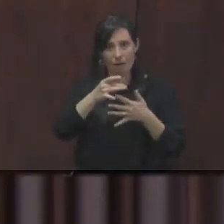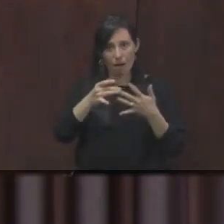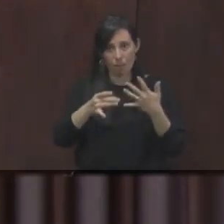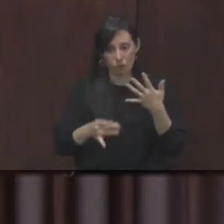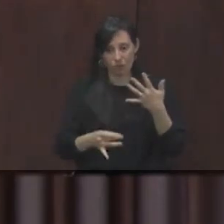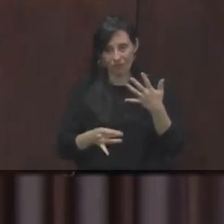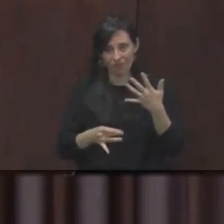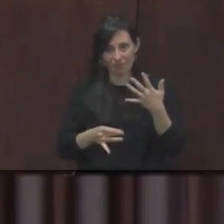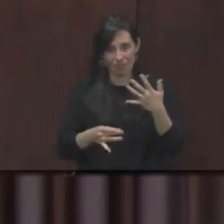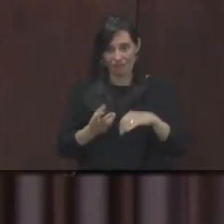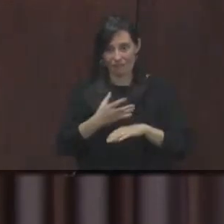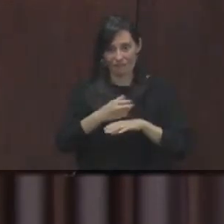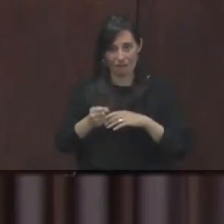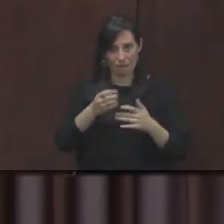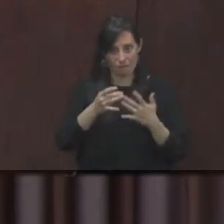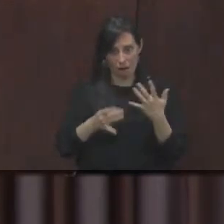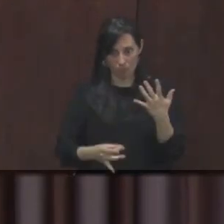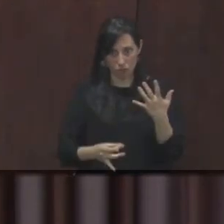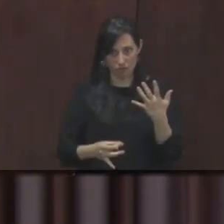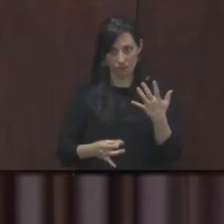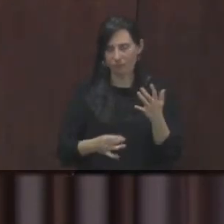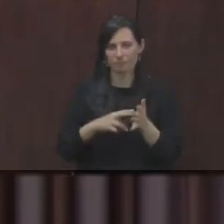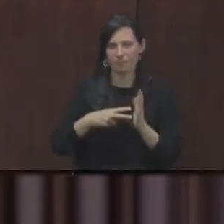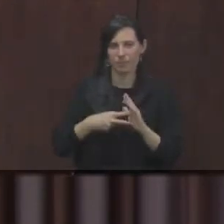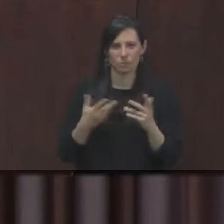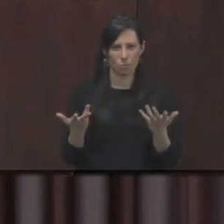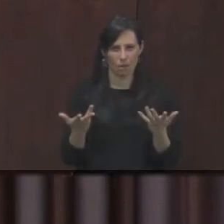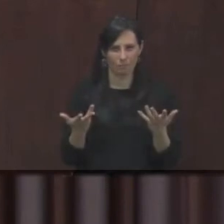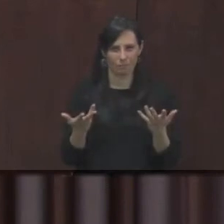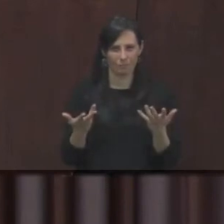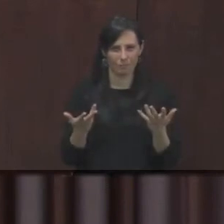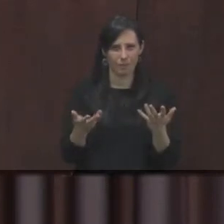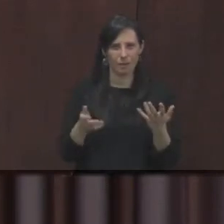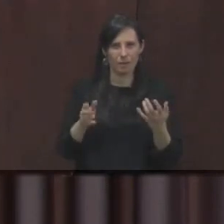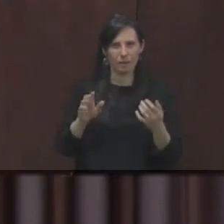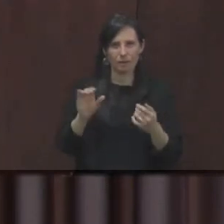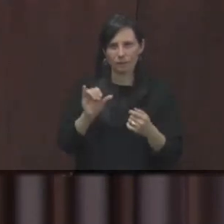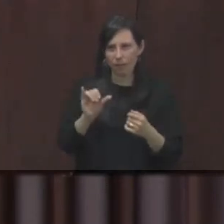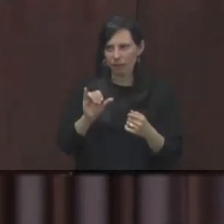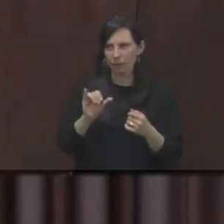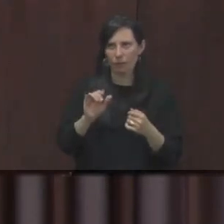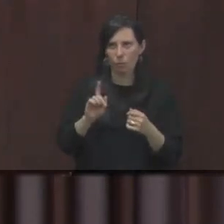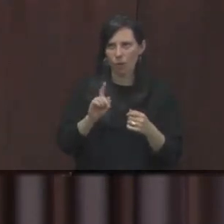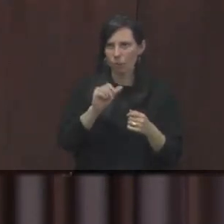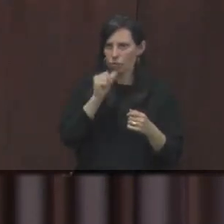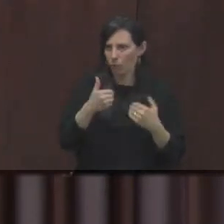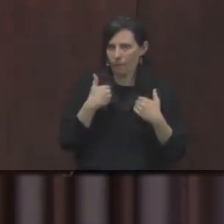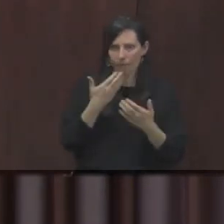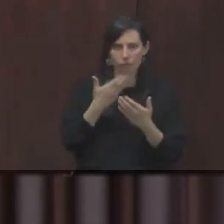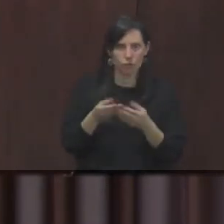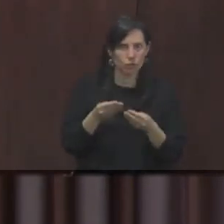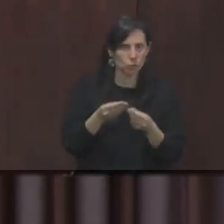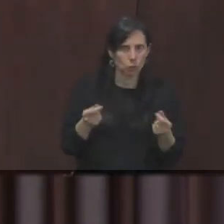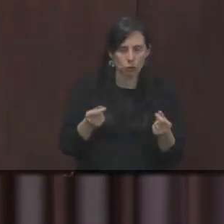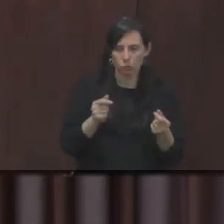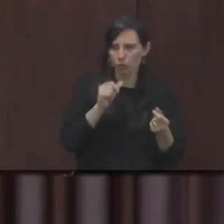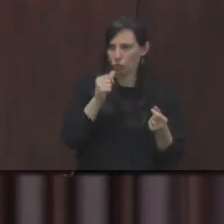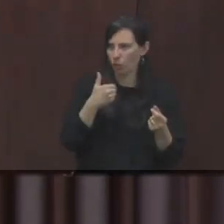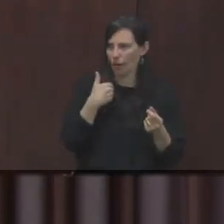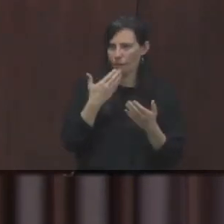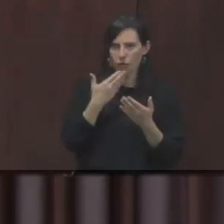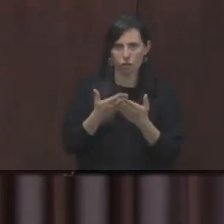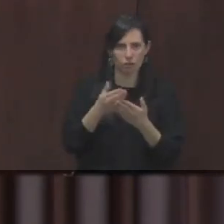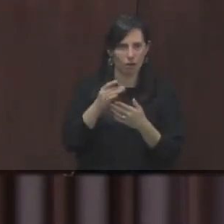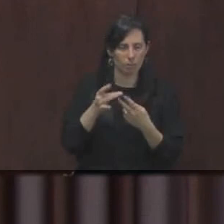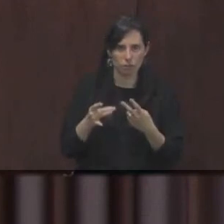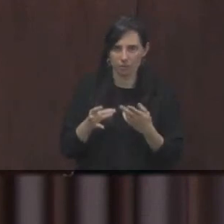where we talk about facilities being overwhelmed, like we get there and there's really not other good short-term solutions to it. Like, yeah, what do you see